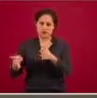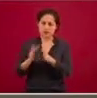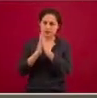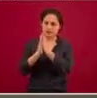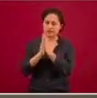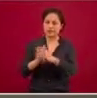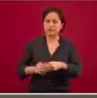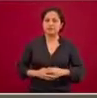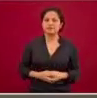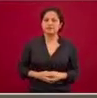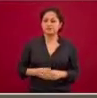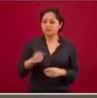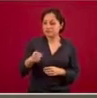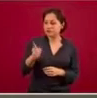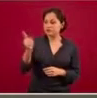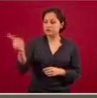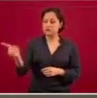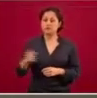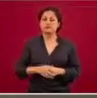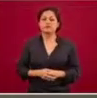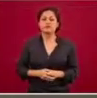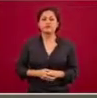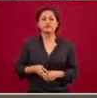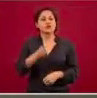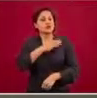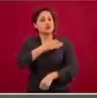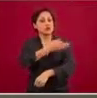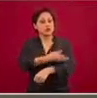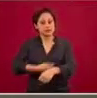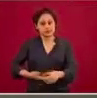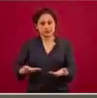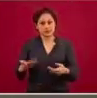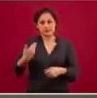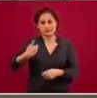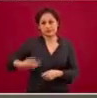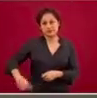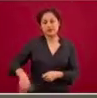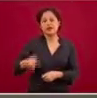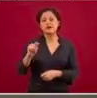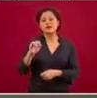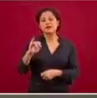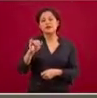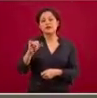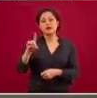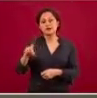the requirement for cremating the dead bodies. All right.